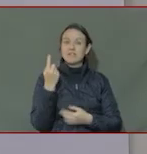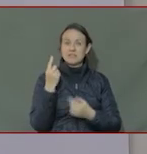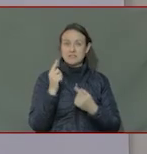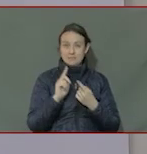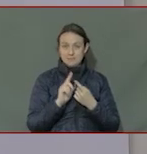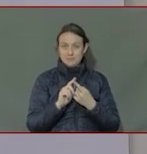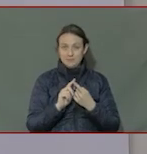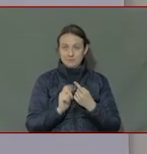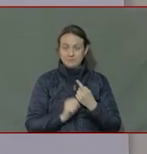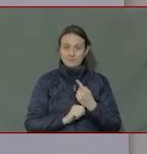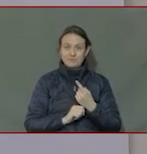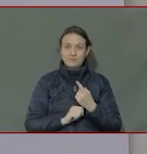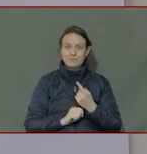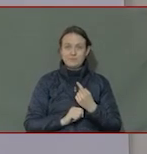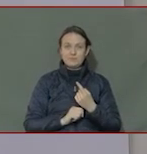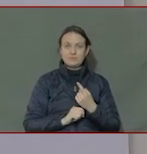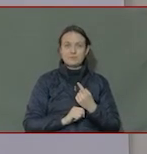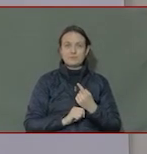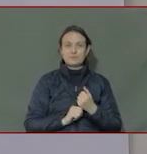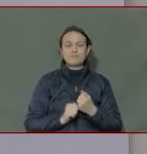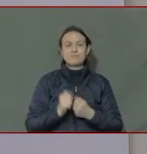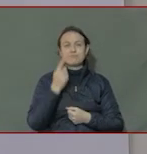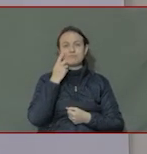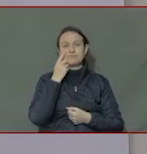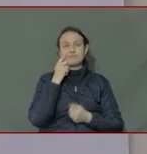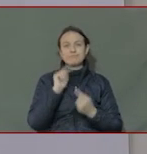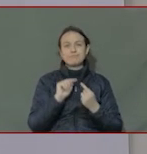here. Look at this point here.